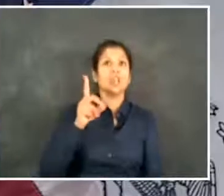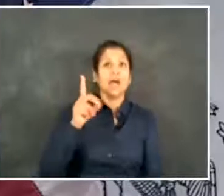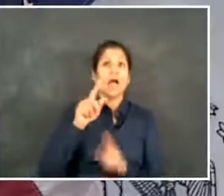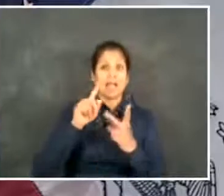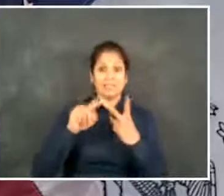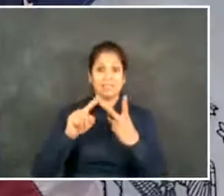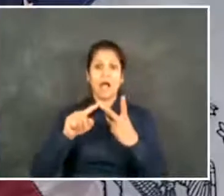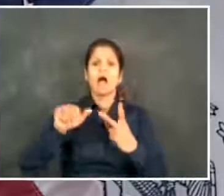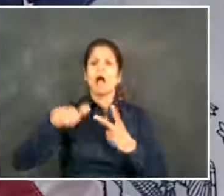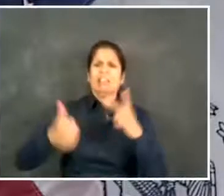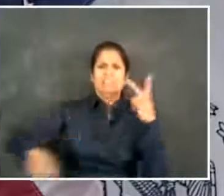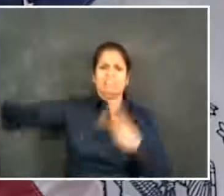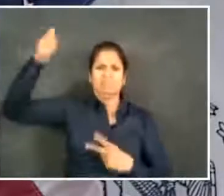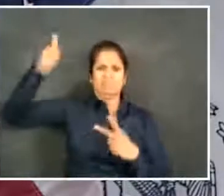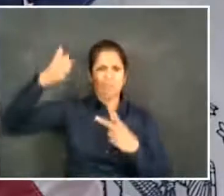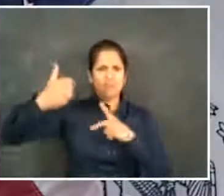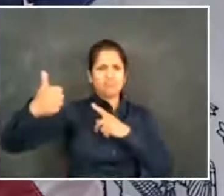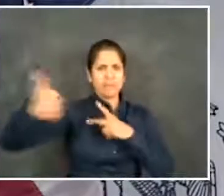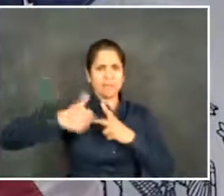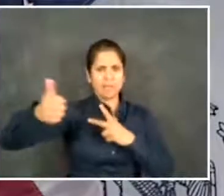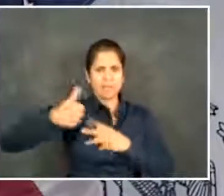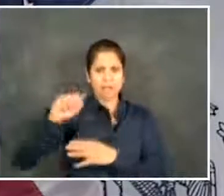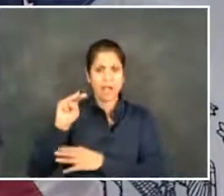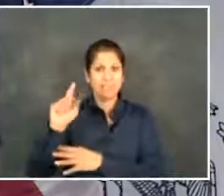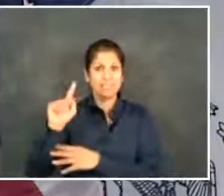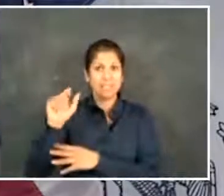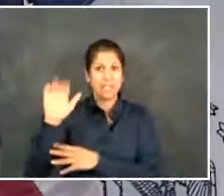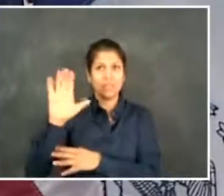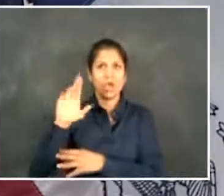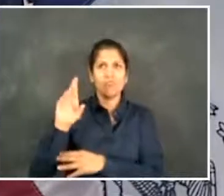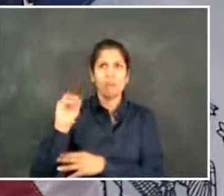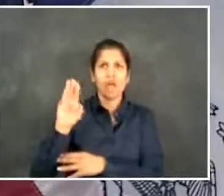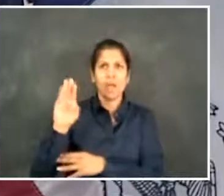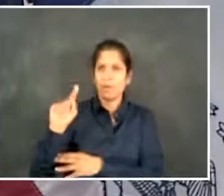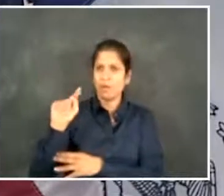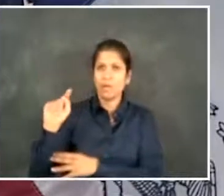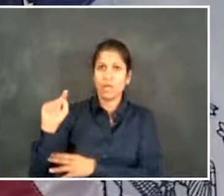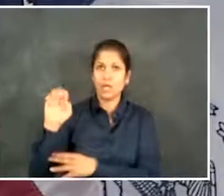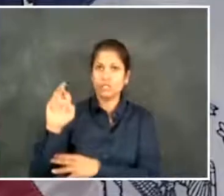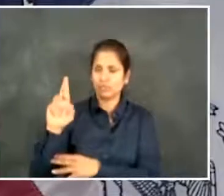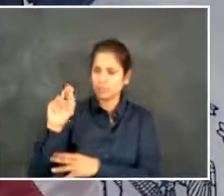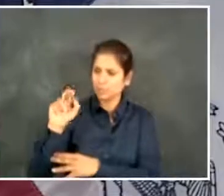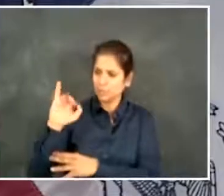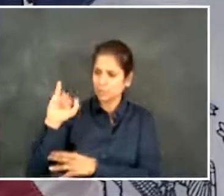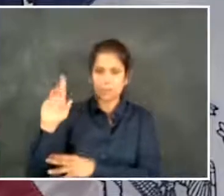phone. With that, I will start with Sydney from the Staten Island Advance.